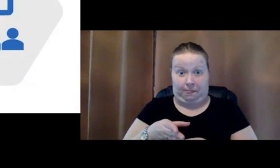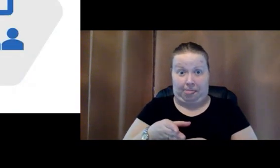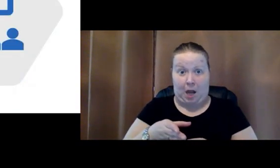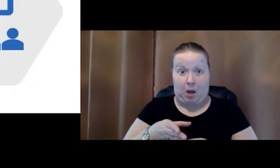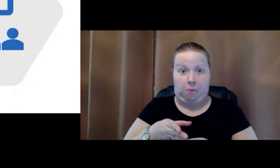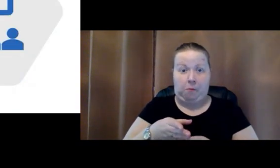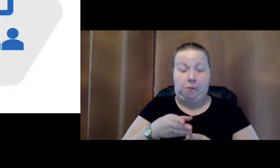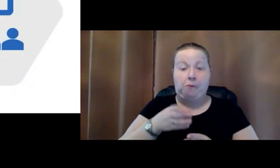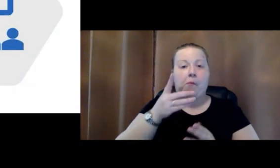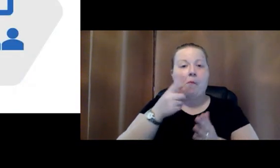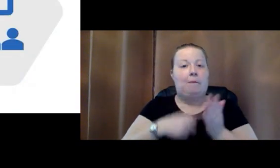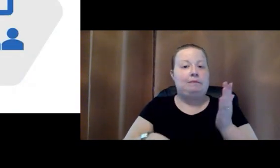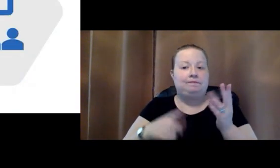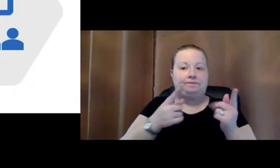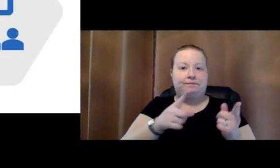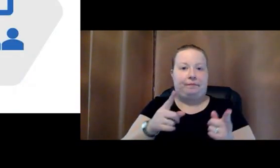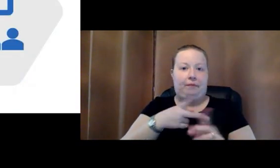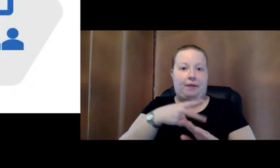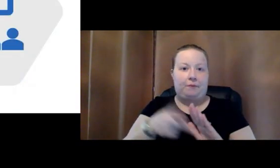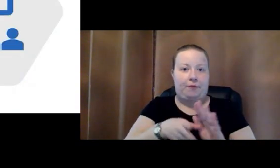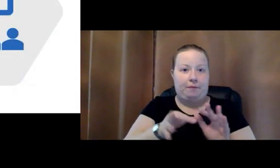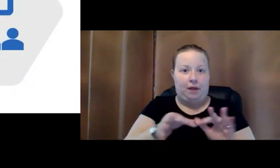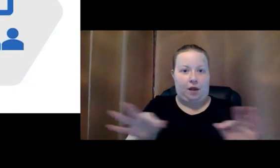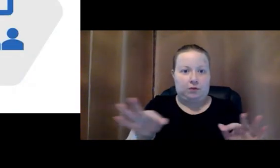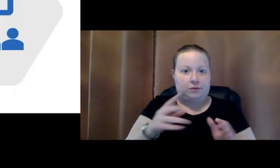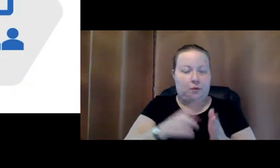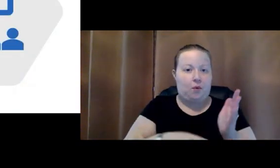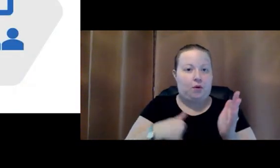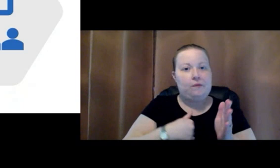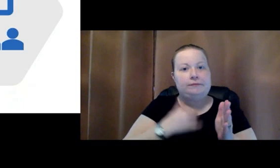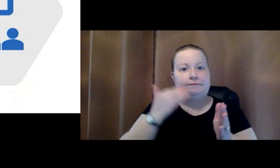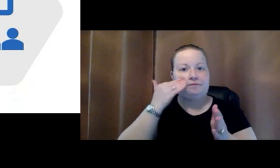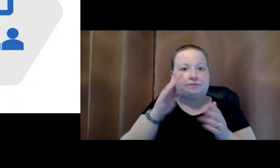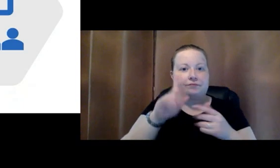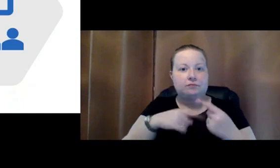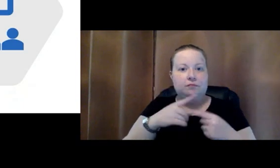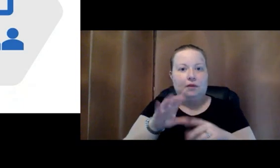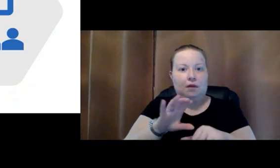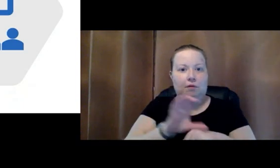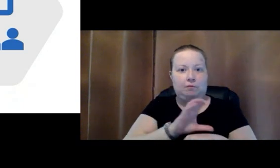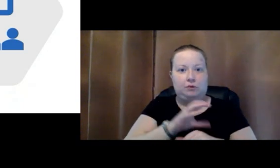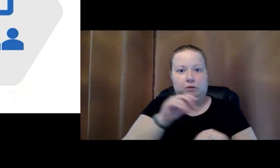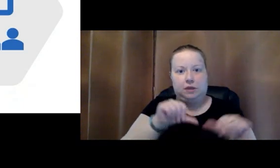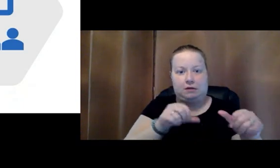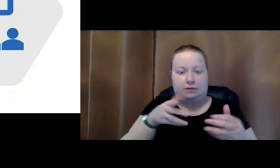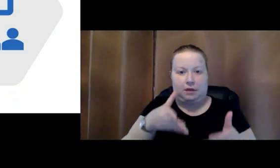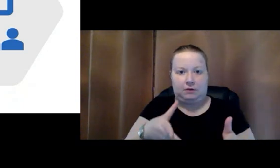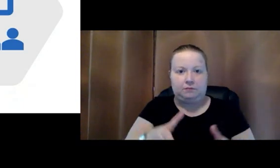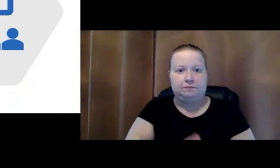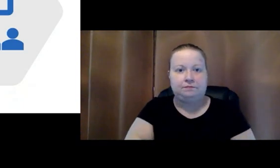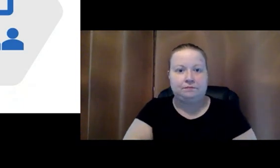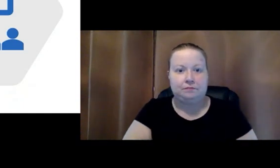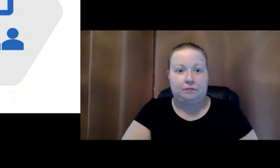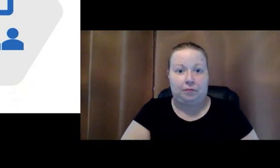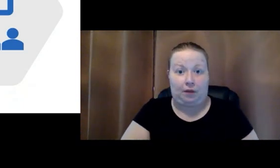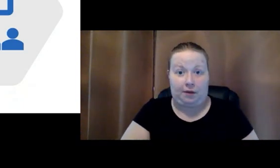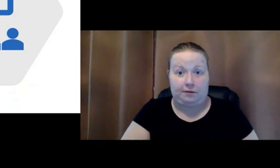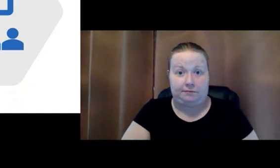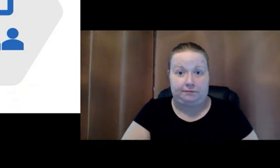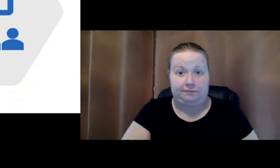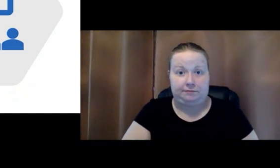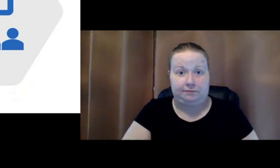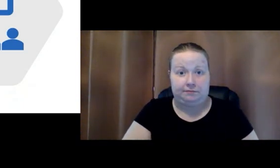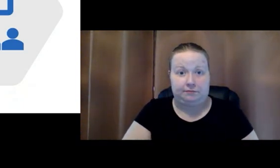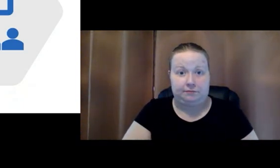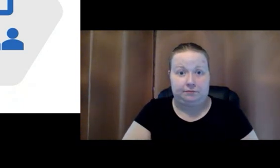we kind of know about computer science education there? Well, what we do know, we know a few things. Number one is there's thousands of